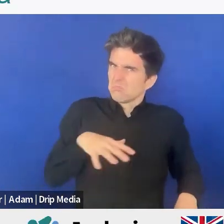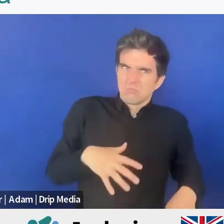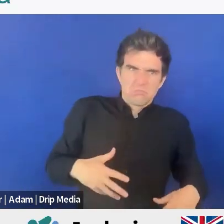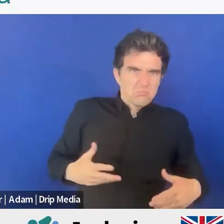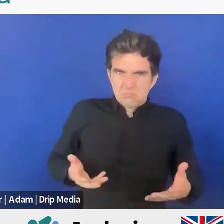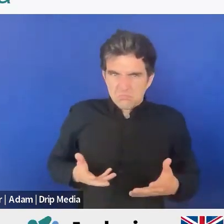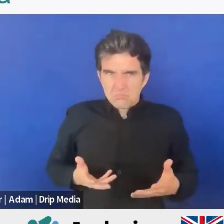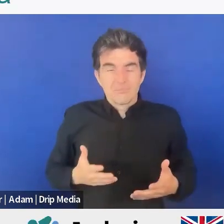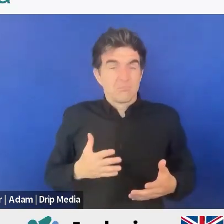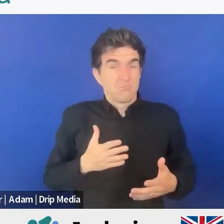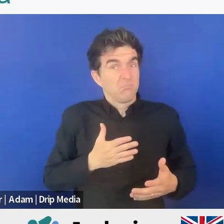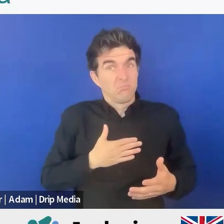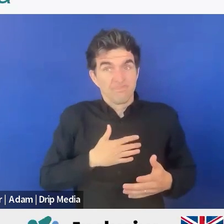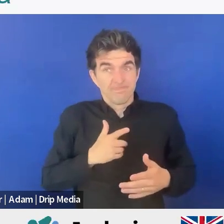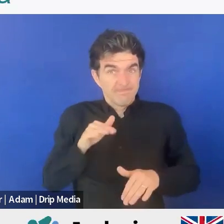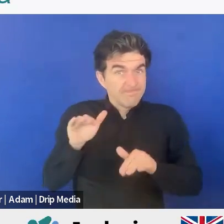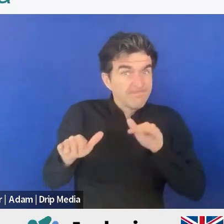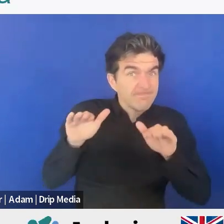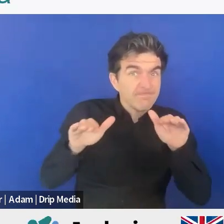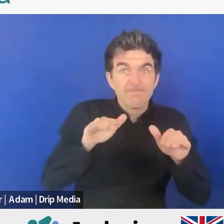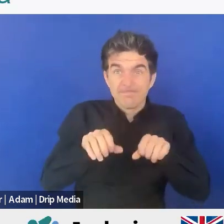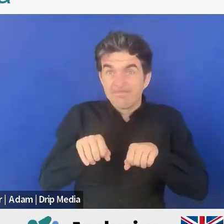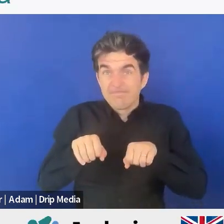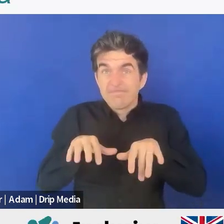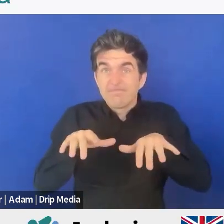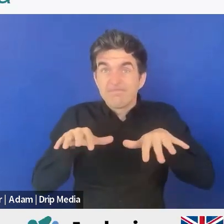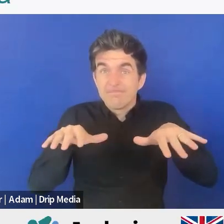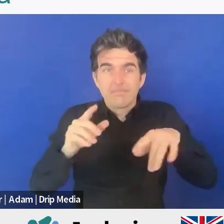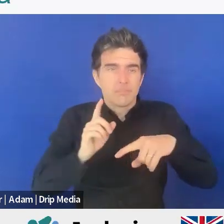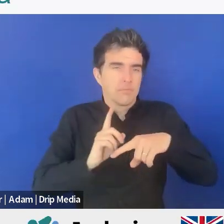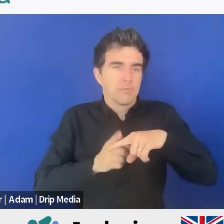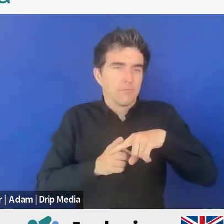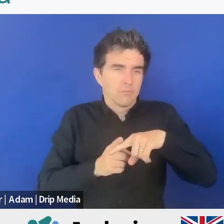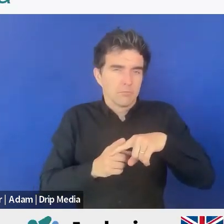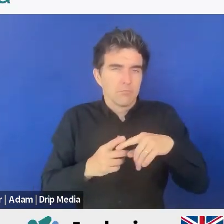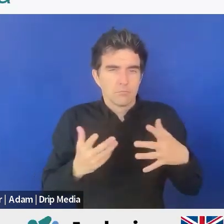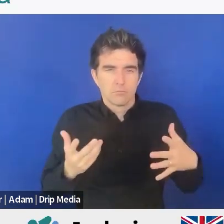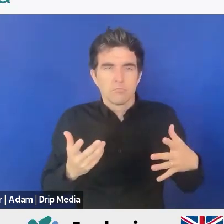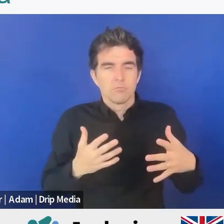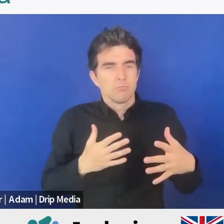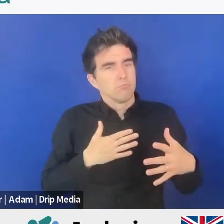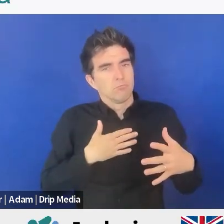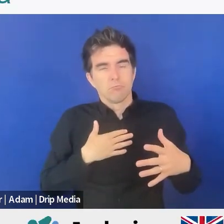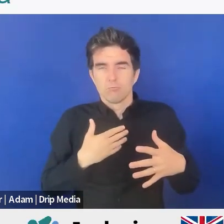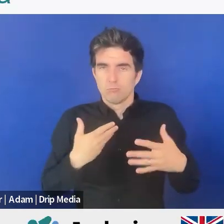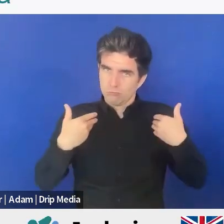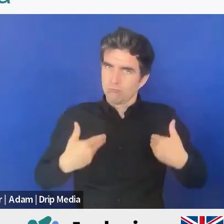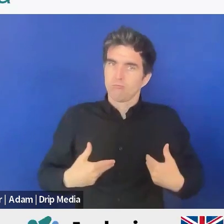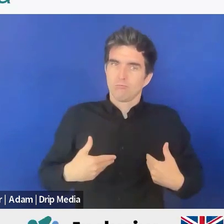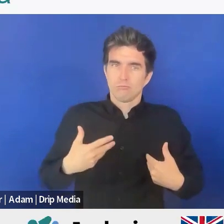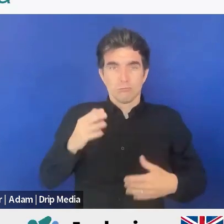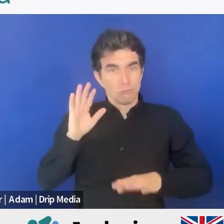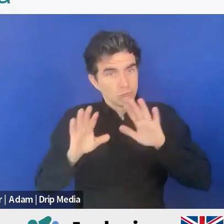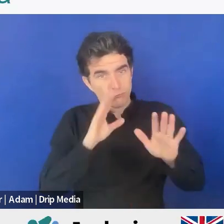local engagement, working with municipal government, schools, OPDs, as well as